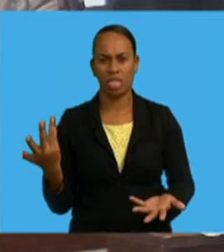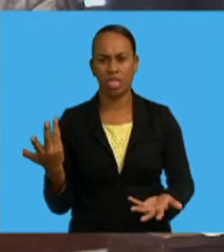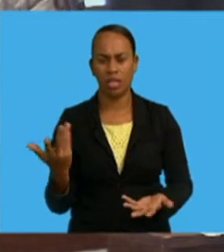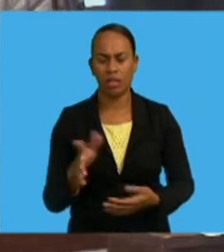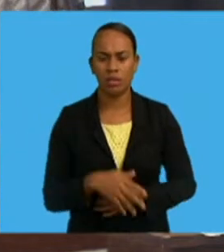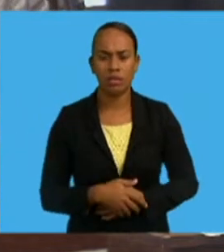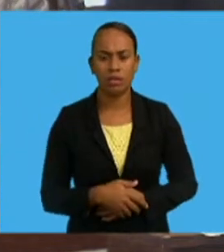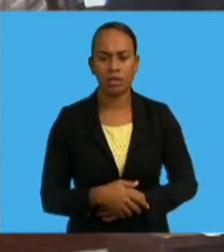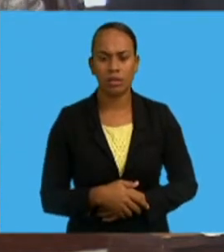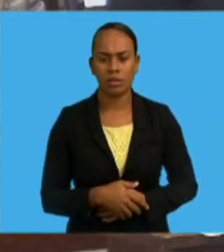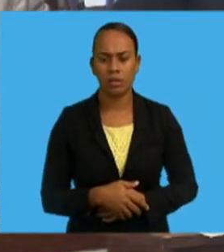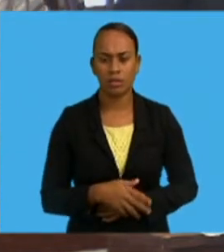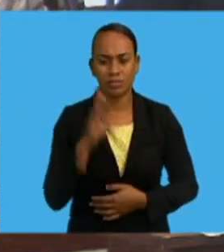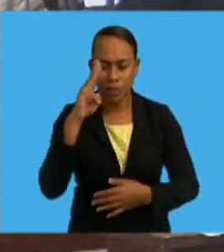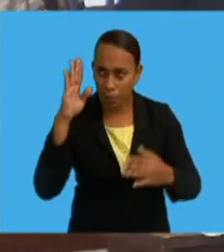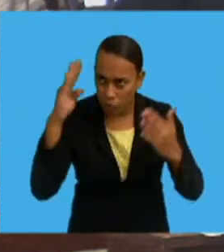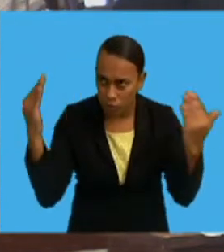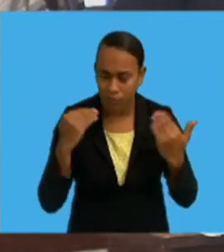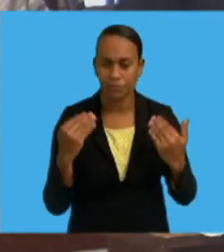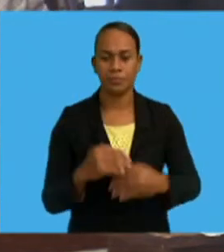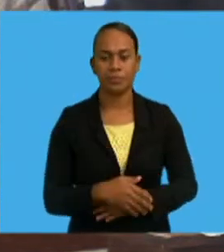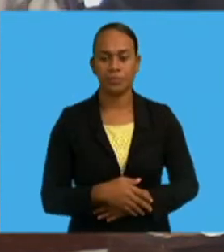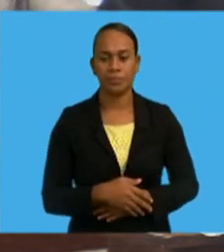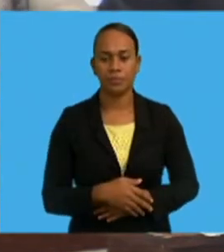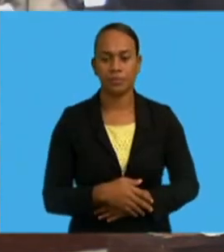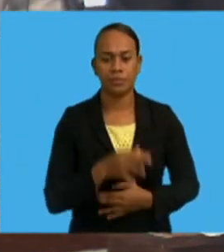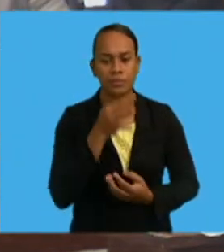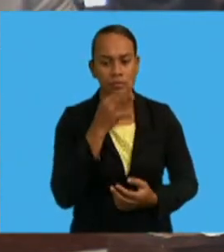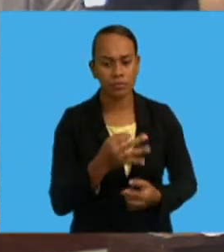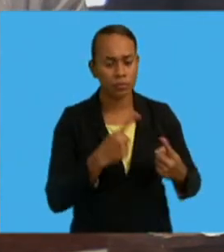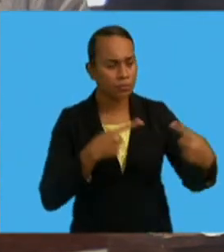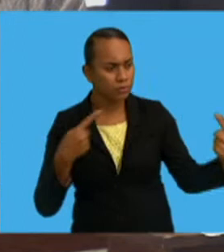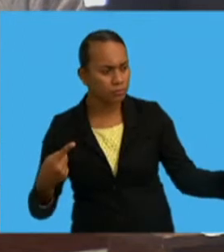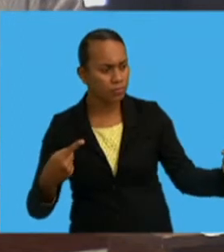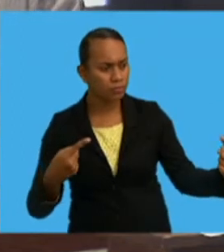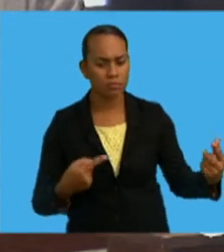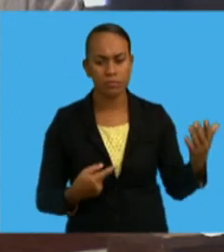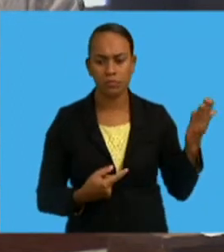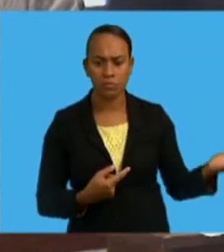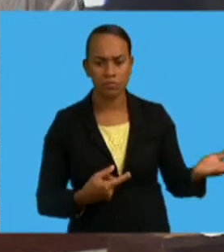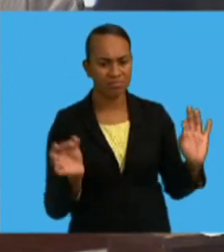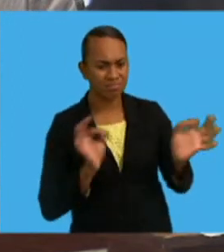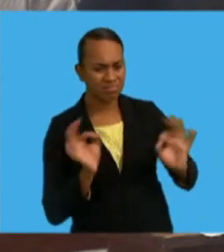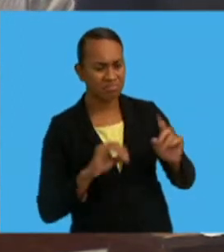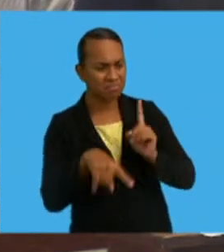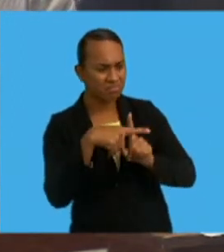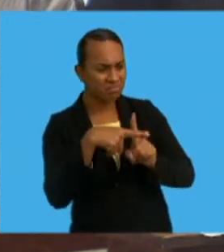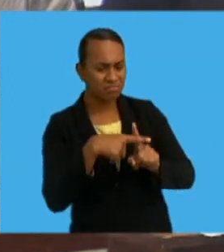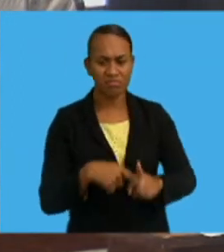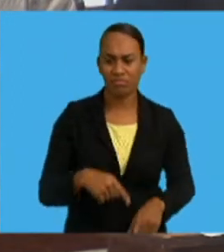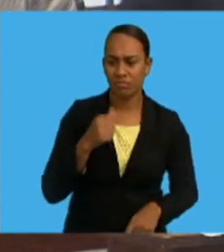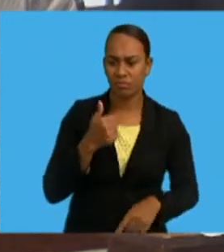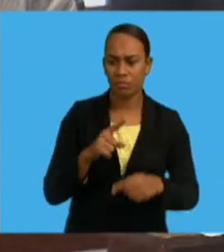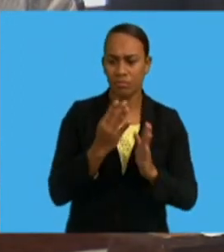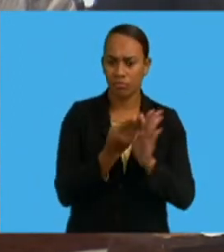Madam Speaker, as expected from the opposition, the Honourable Shadow Minister for Economy speech has nothing positive to say about this budget. It